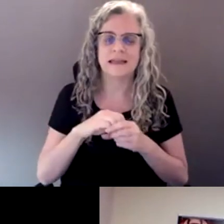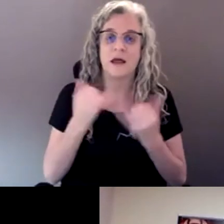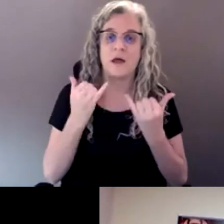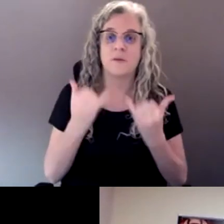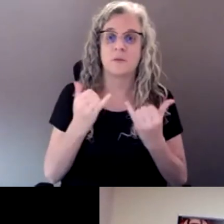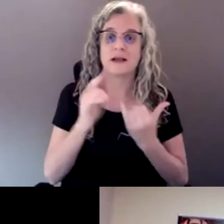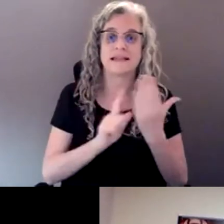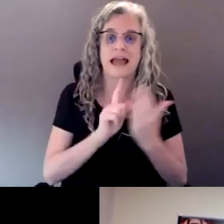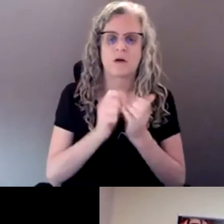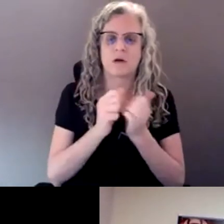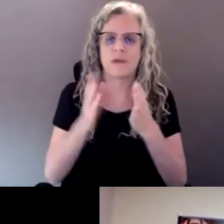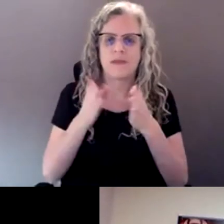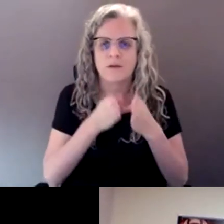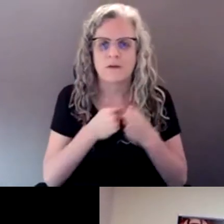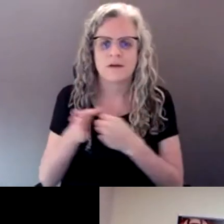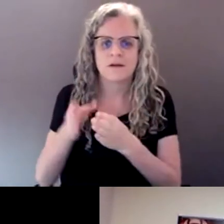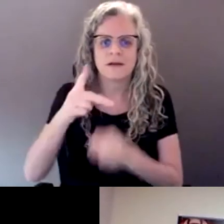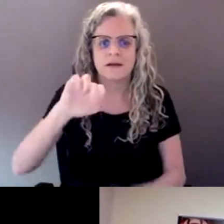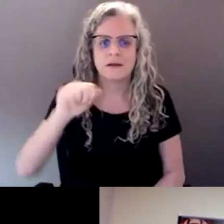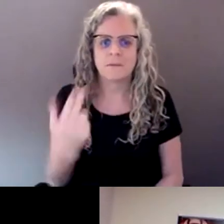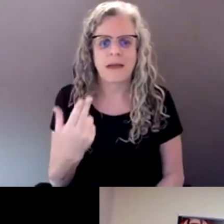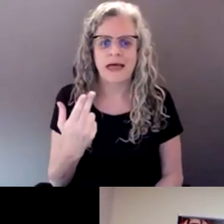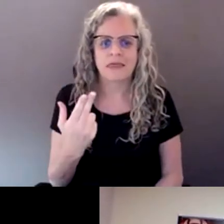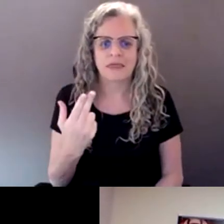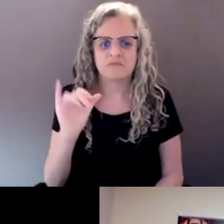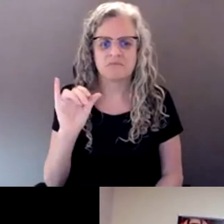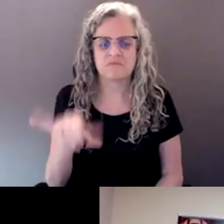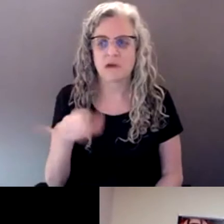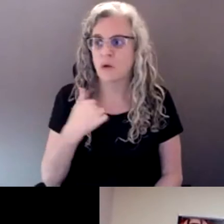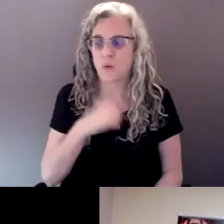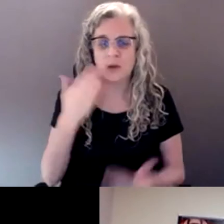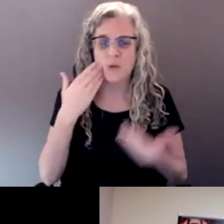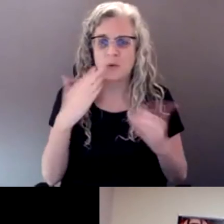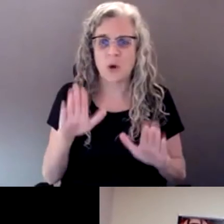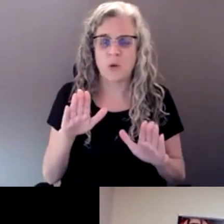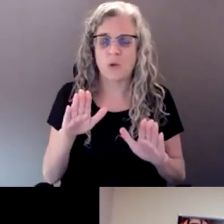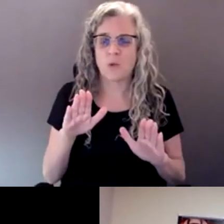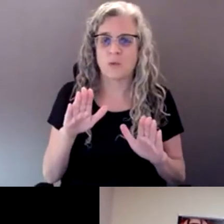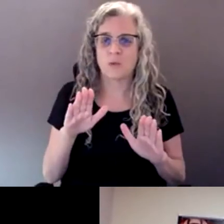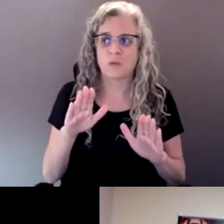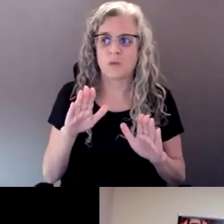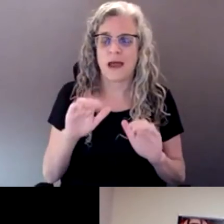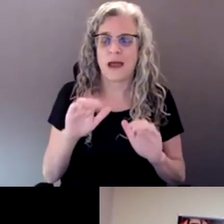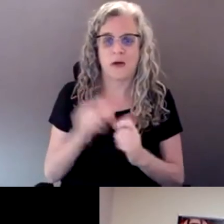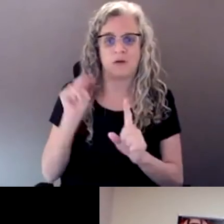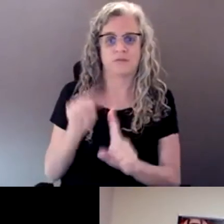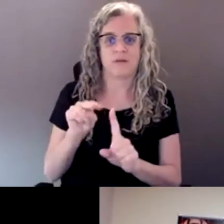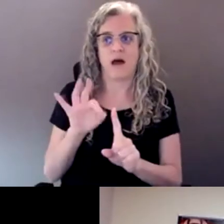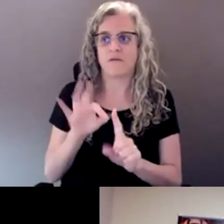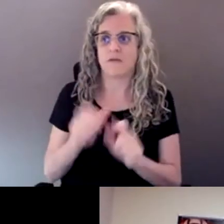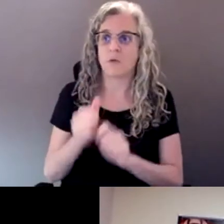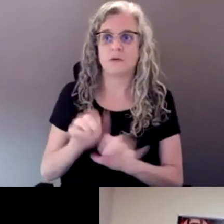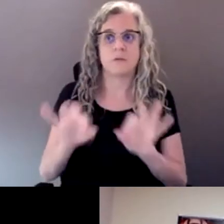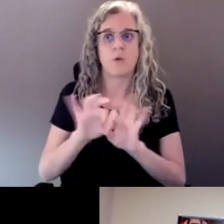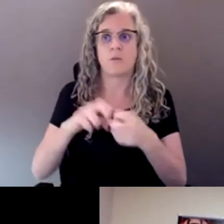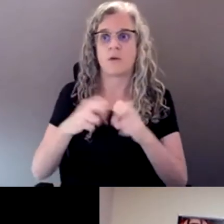whether our urgent sense of what the most critical problem in the world is right. So, you know,